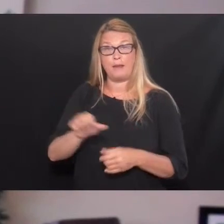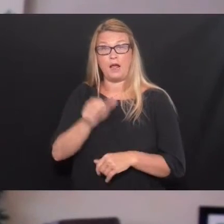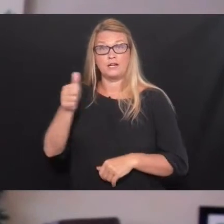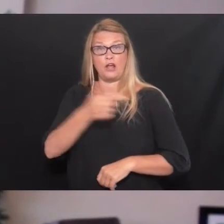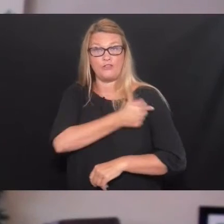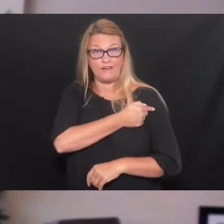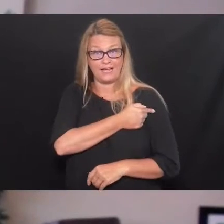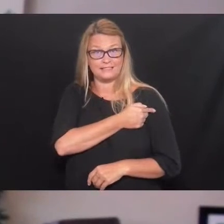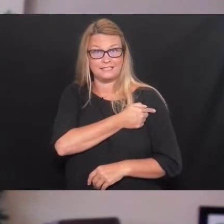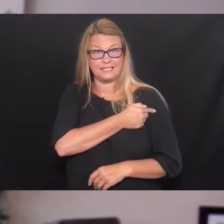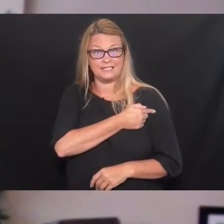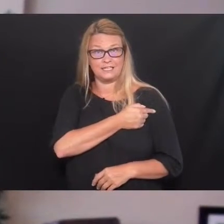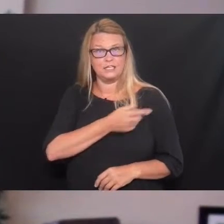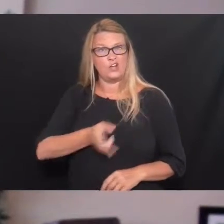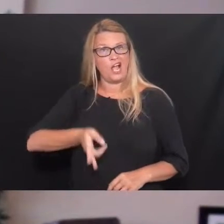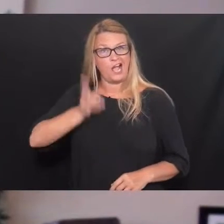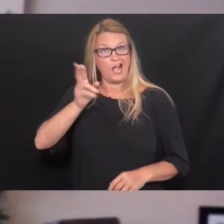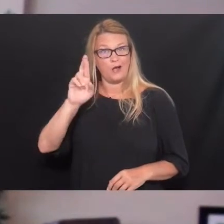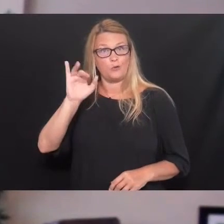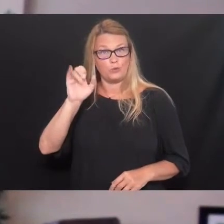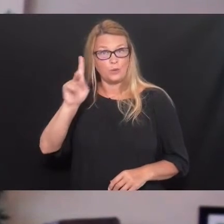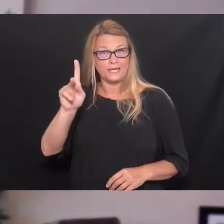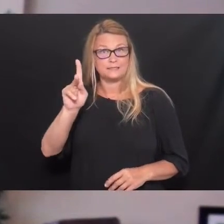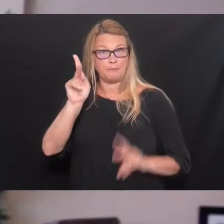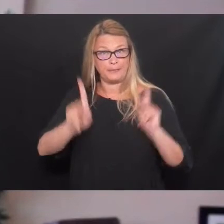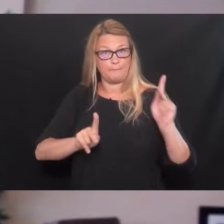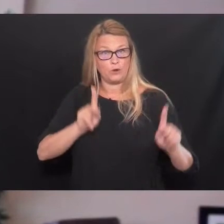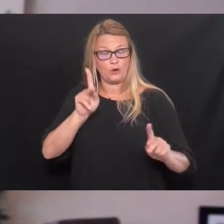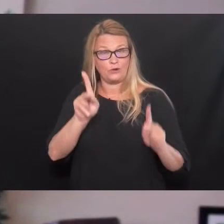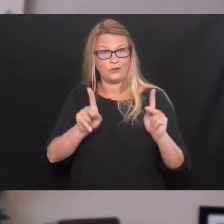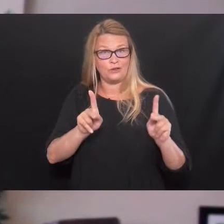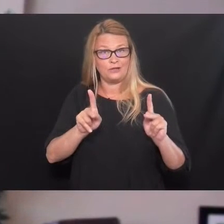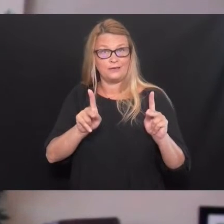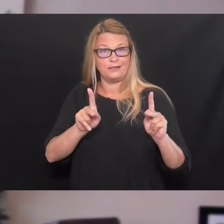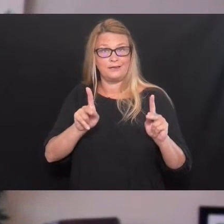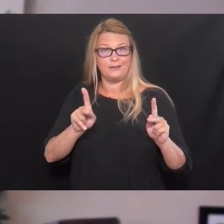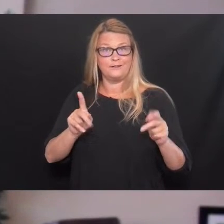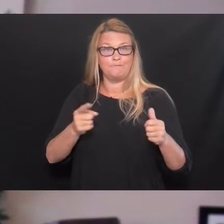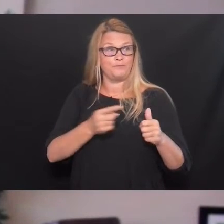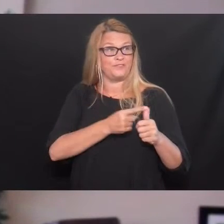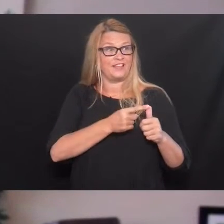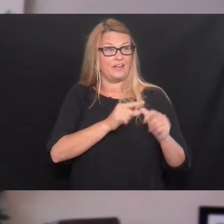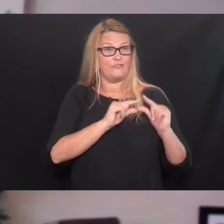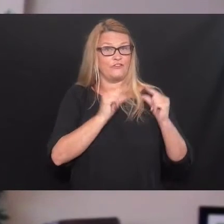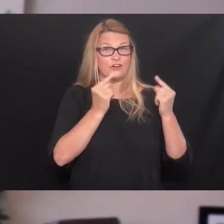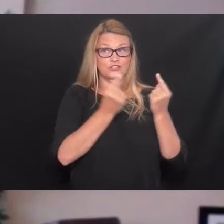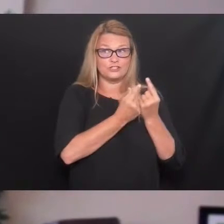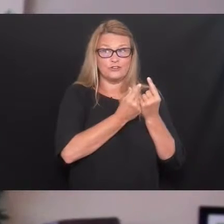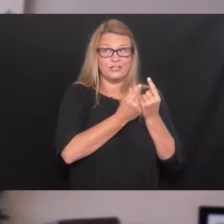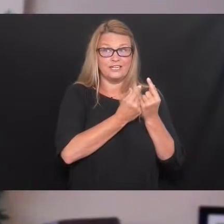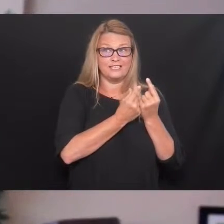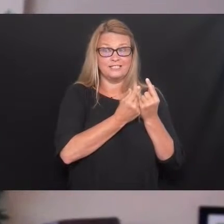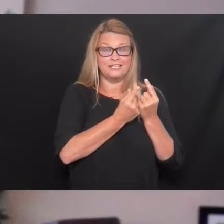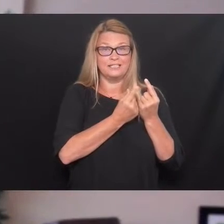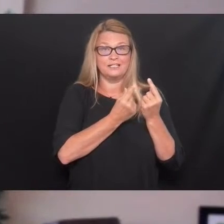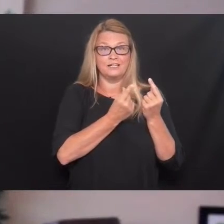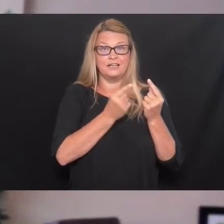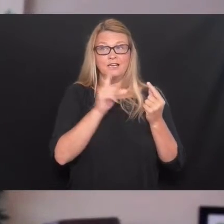vaccines to these really highly vulnerable people, looking at that first group that got vaccinated who are over 60, which is